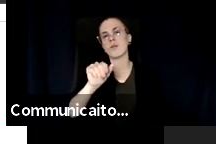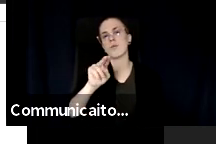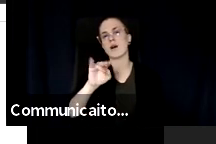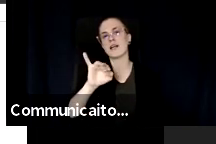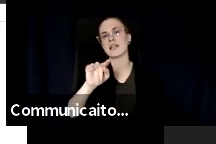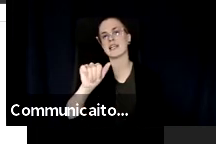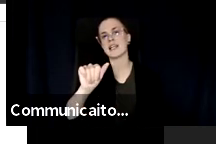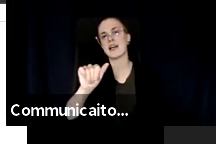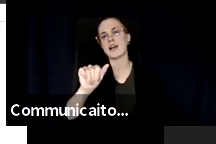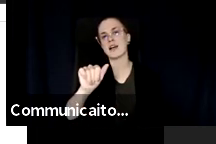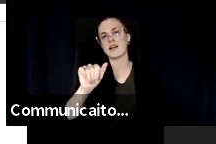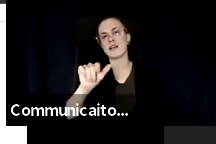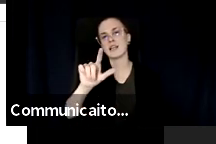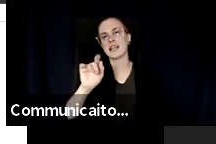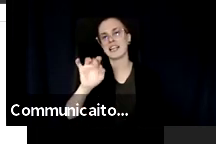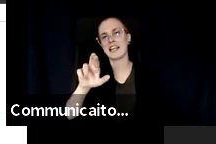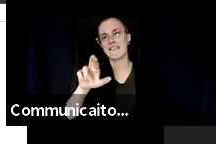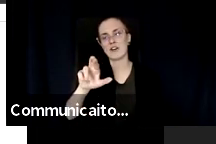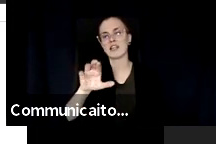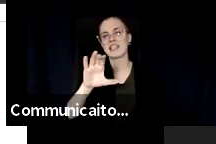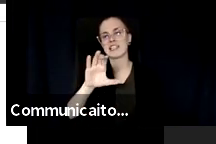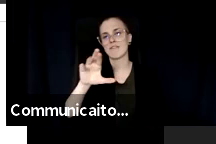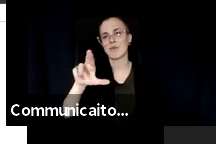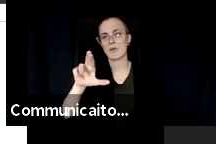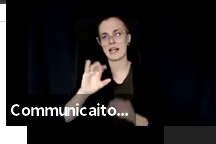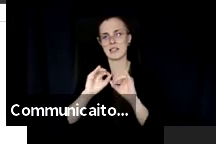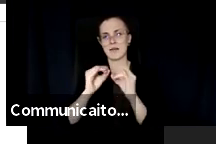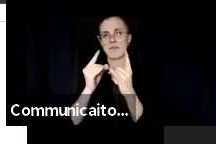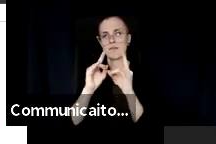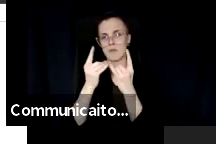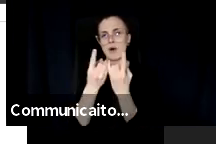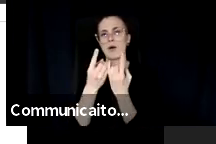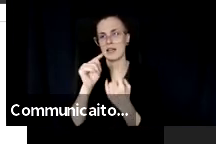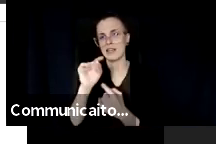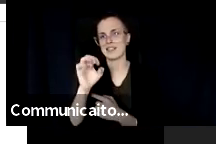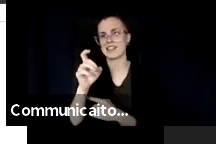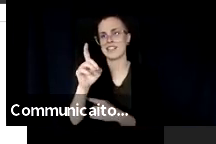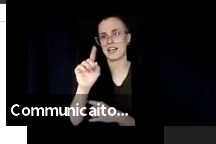Rights Department at the Texas Department of Transportation. And